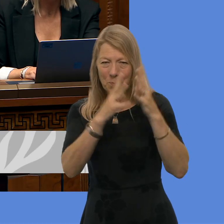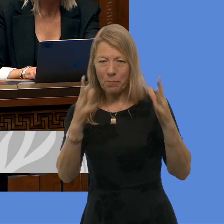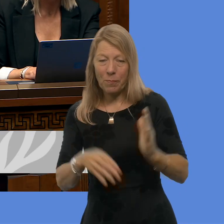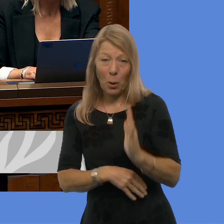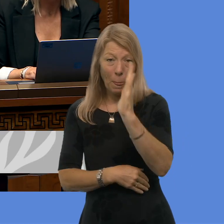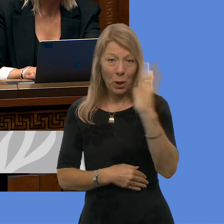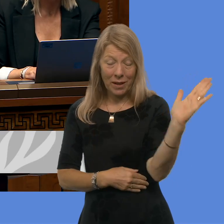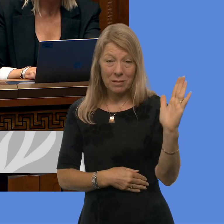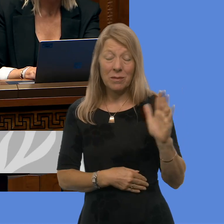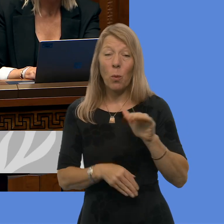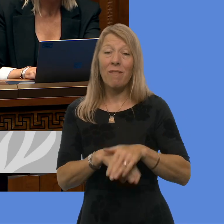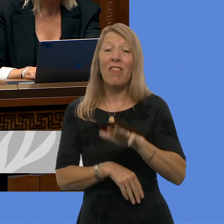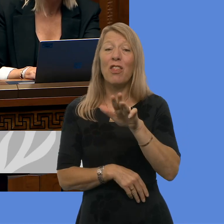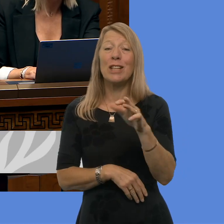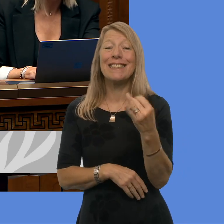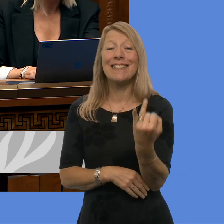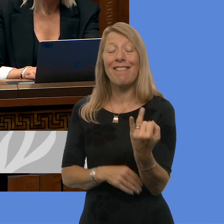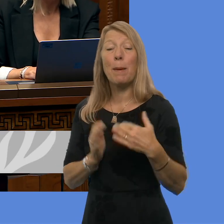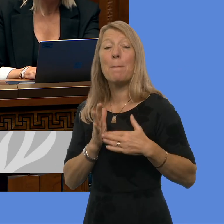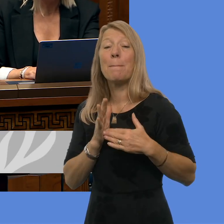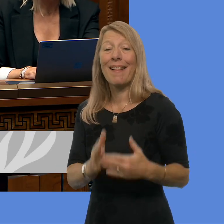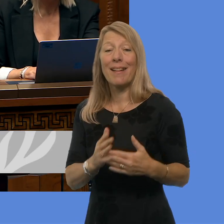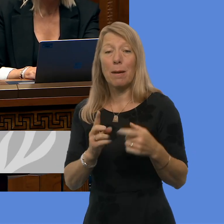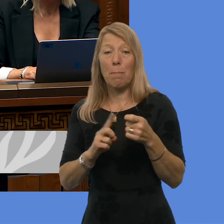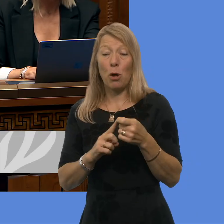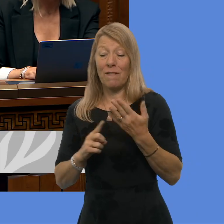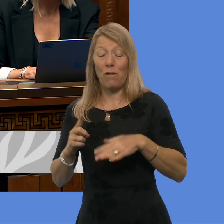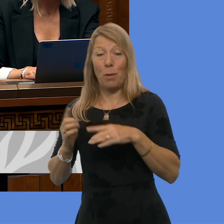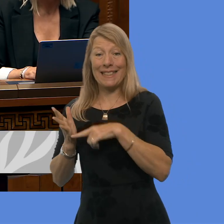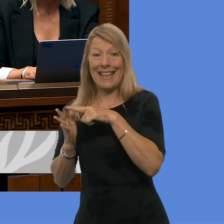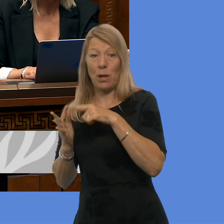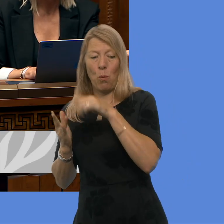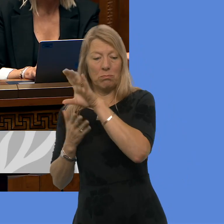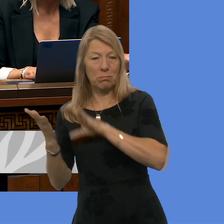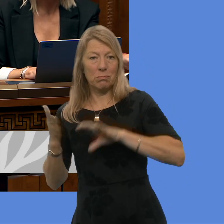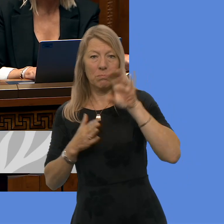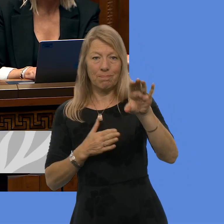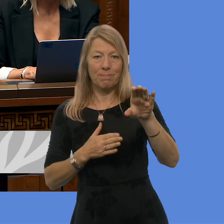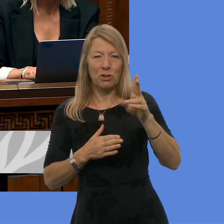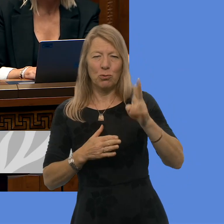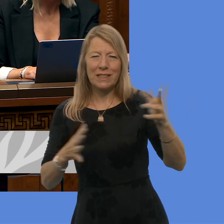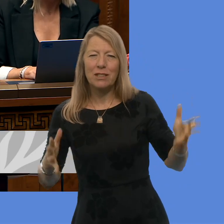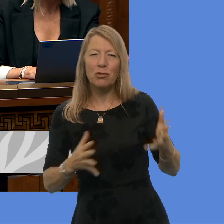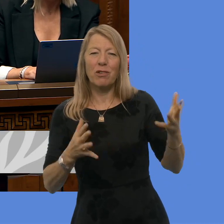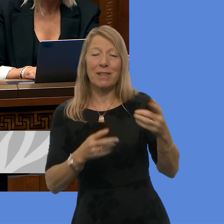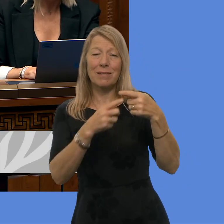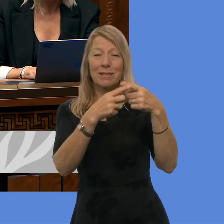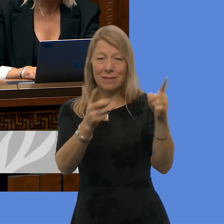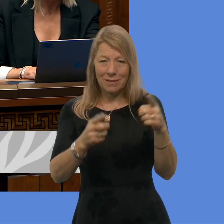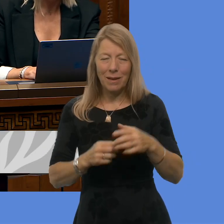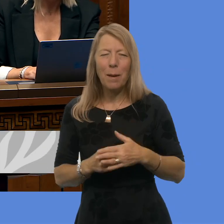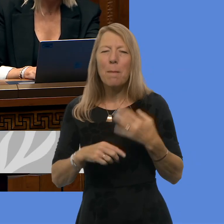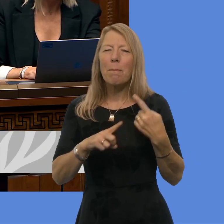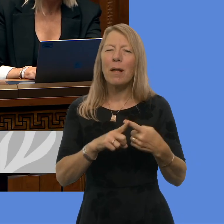over £37 million to develop and regenerate it. This investment, along with £40 million of private finances, has been transformative for the